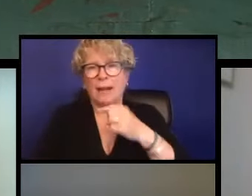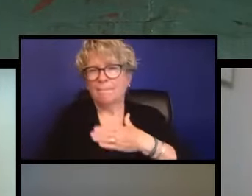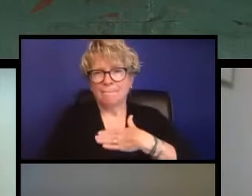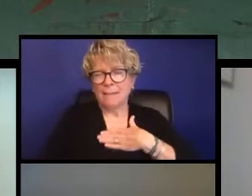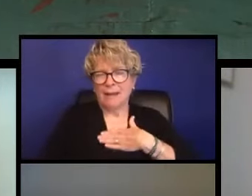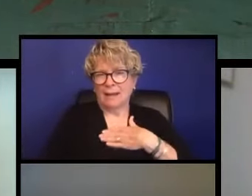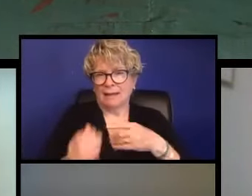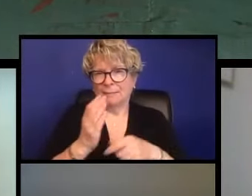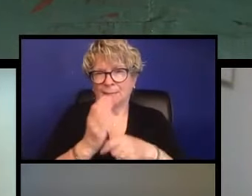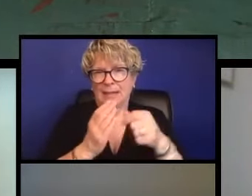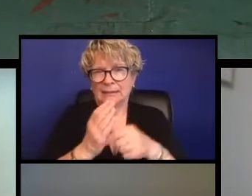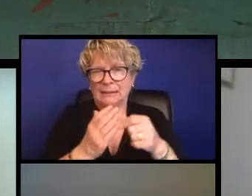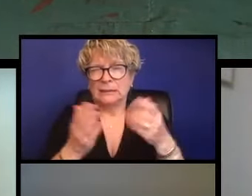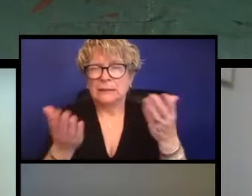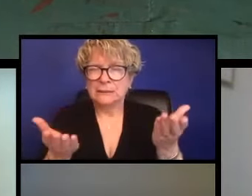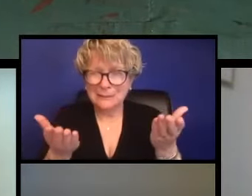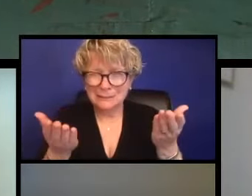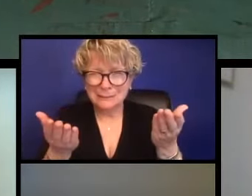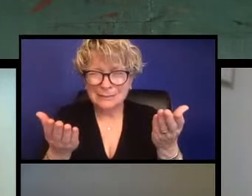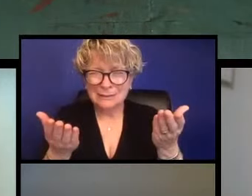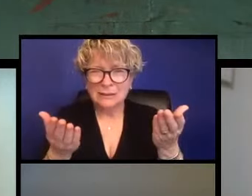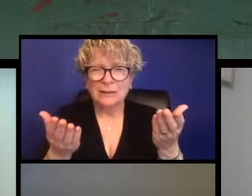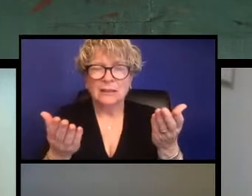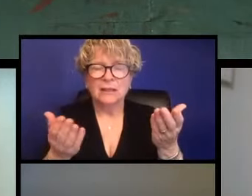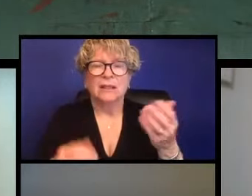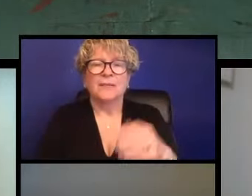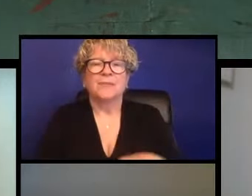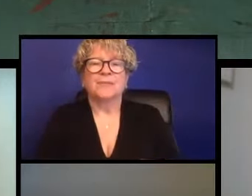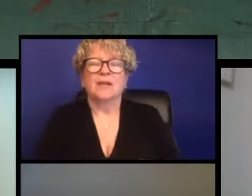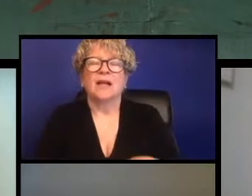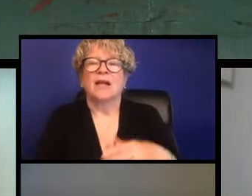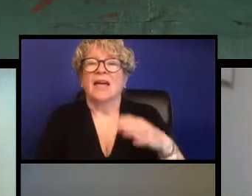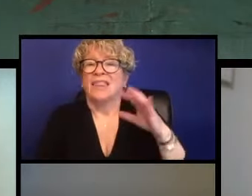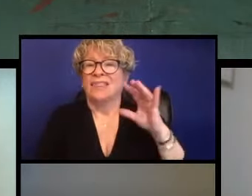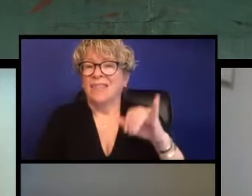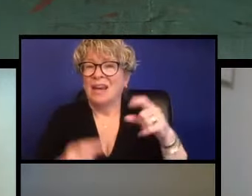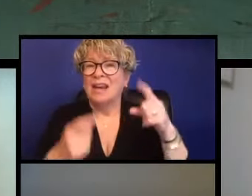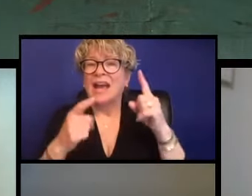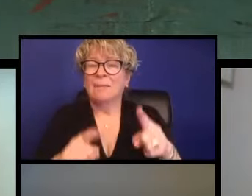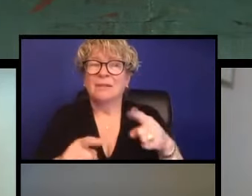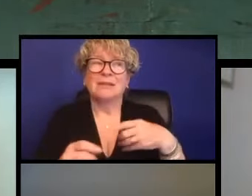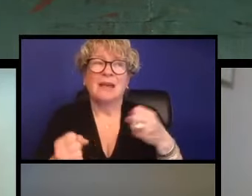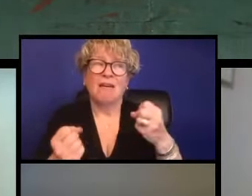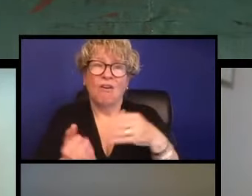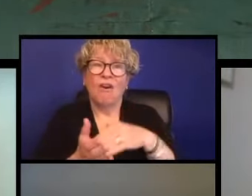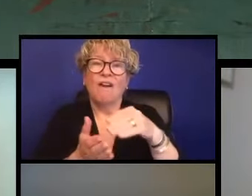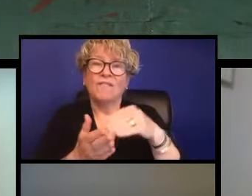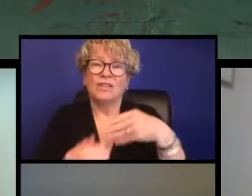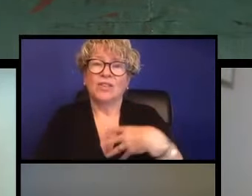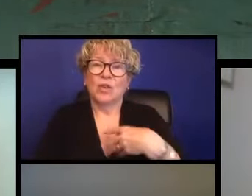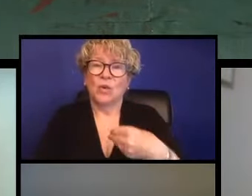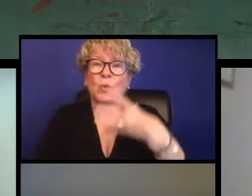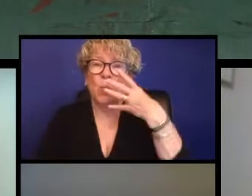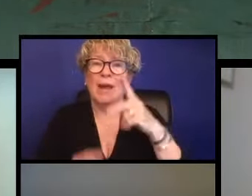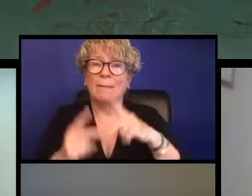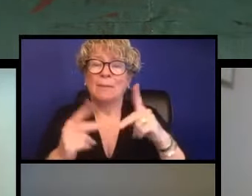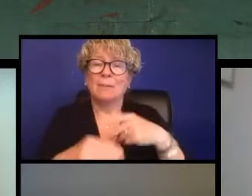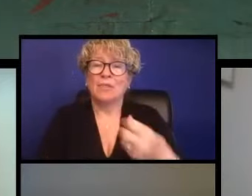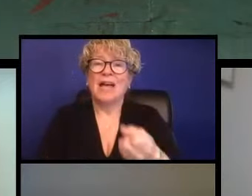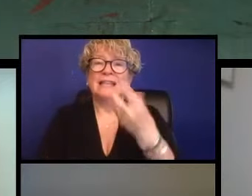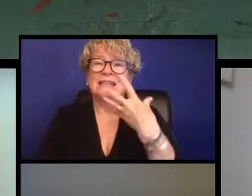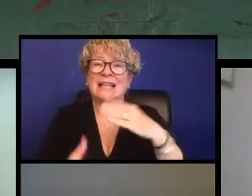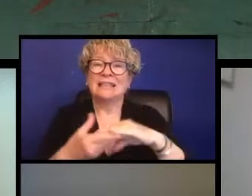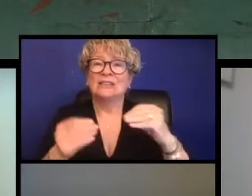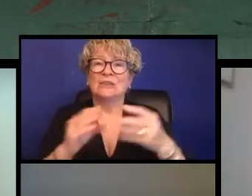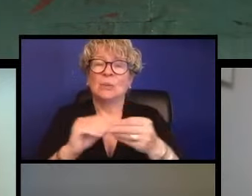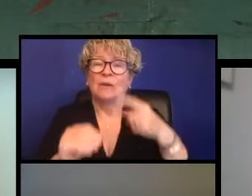That's how you get a lot of white people sending stories in to a magazine that is specifically for